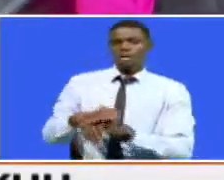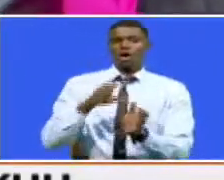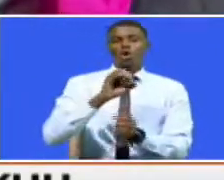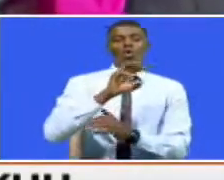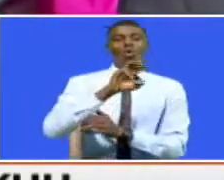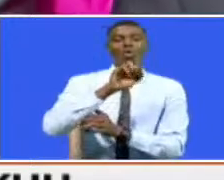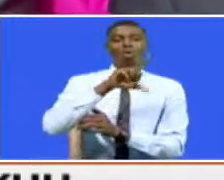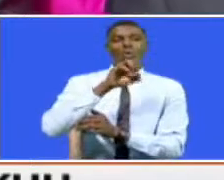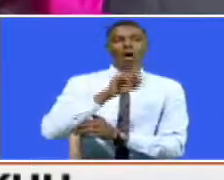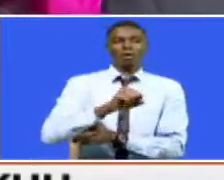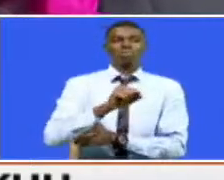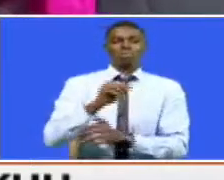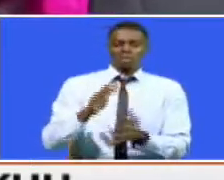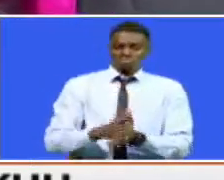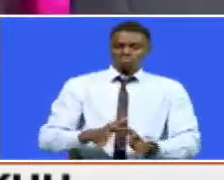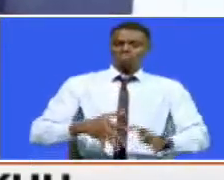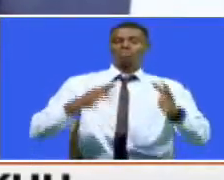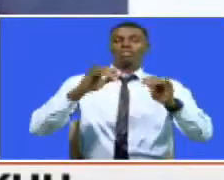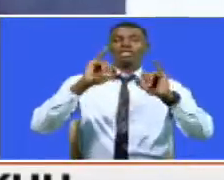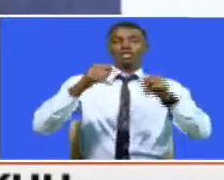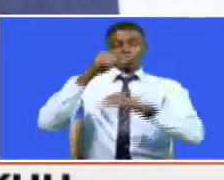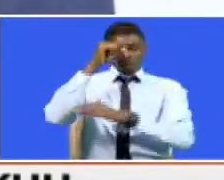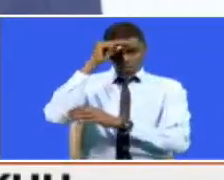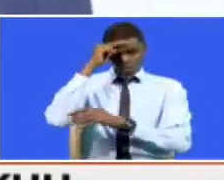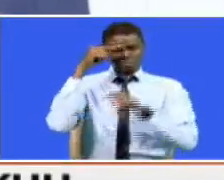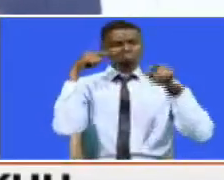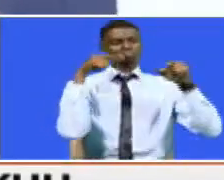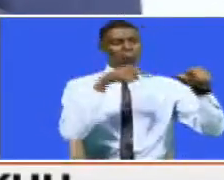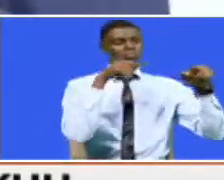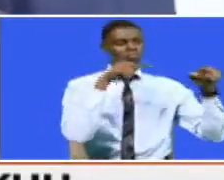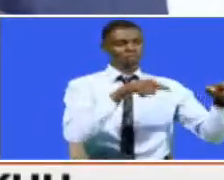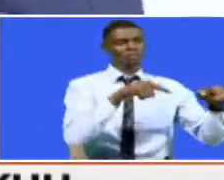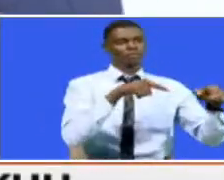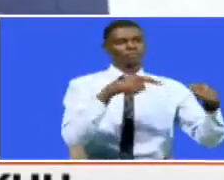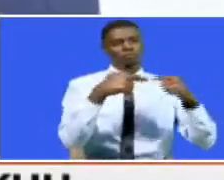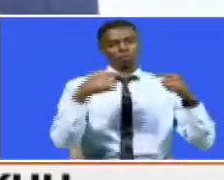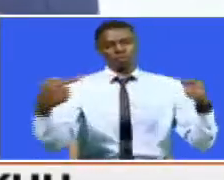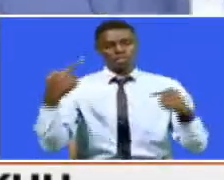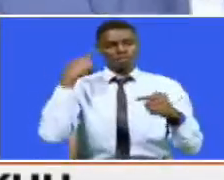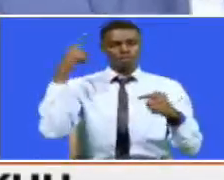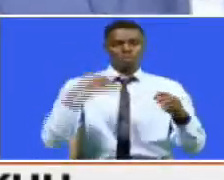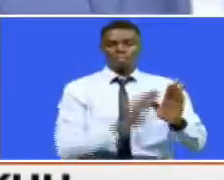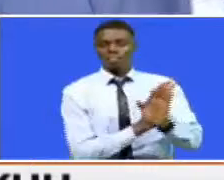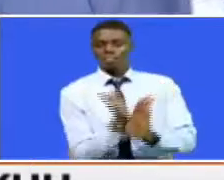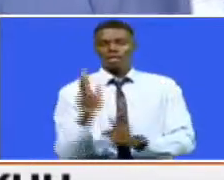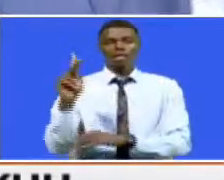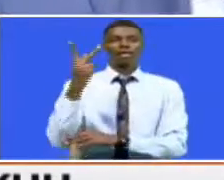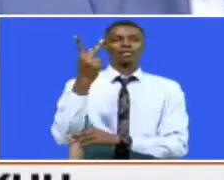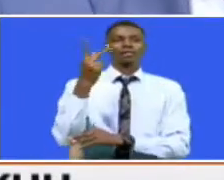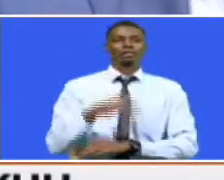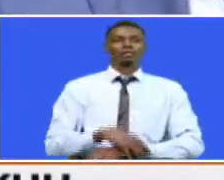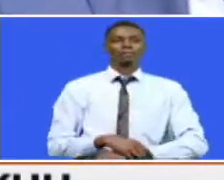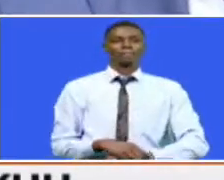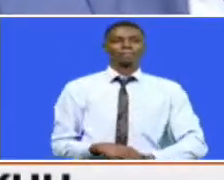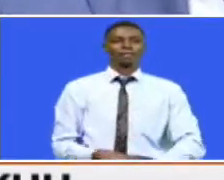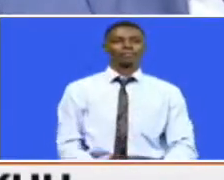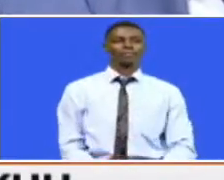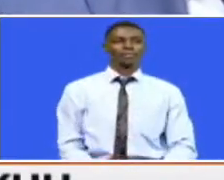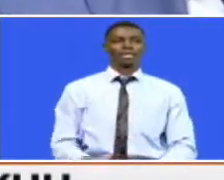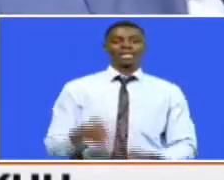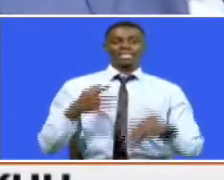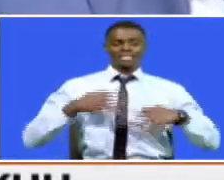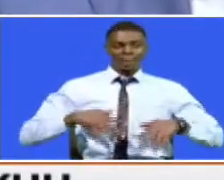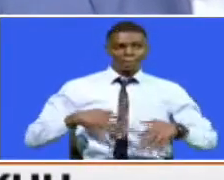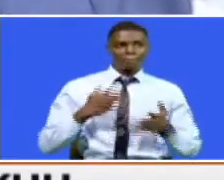walitetea mapochopocho ya serikali mpya wakisuta upinzani kwa kupotosha wa Kenya. We did hear some people this